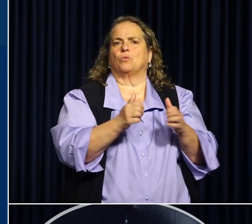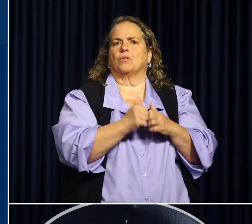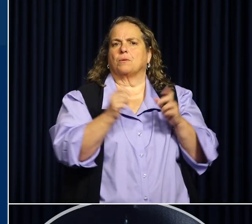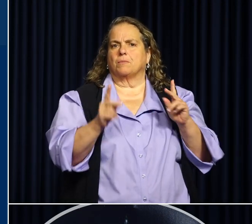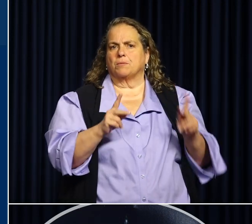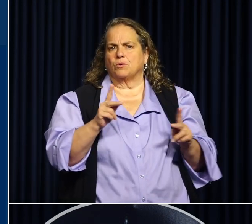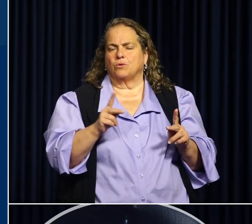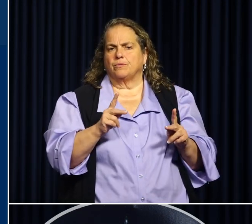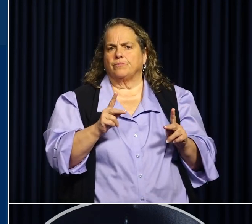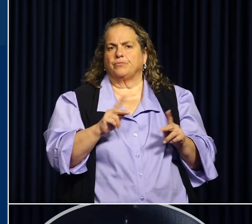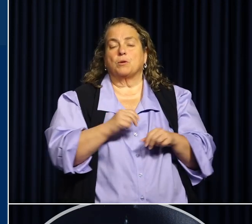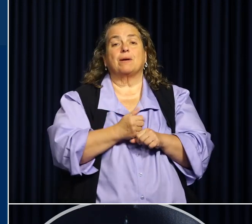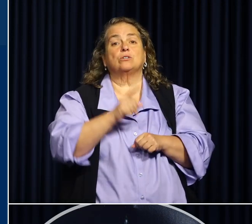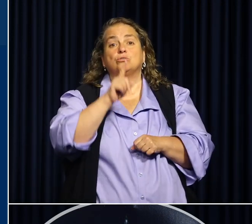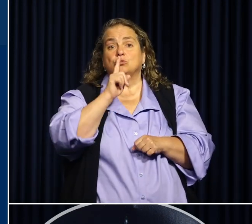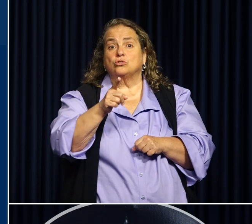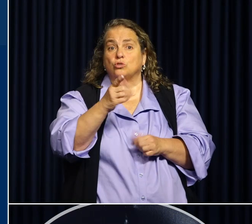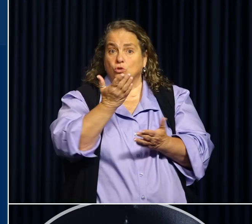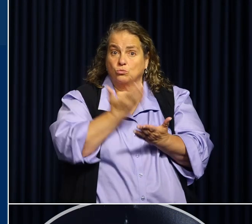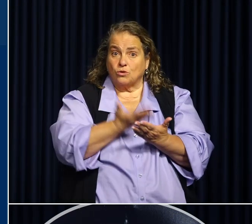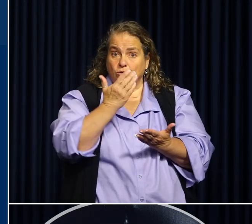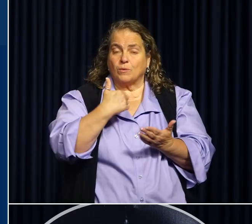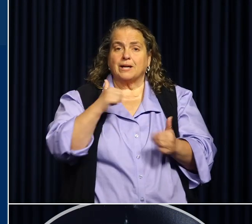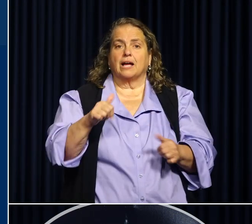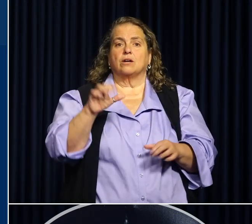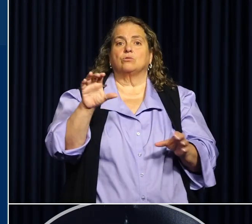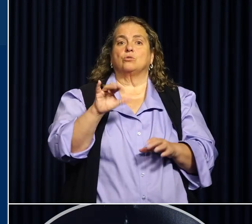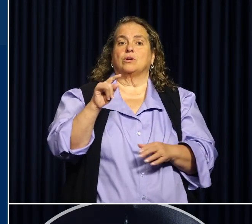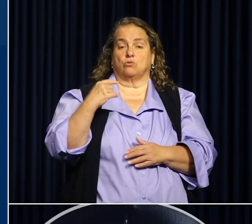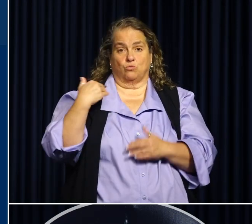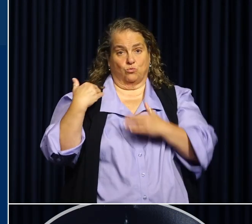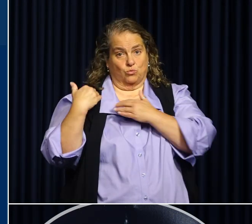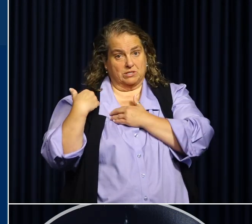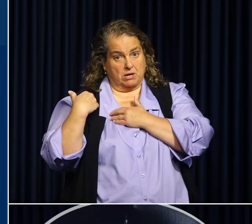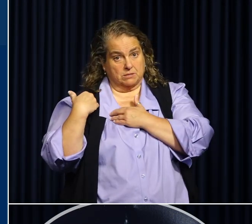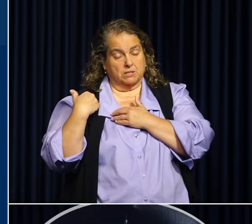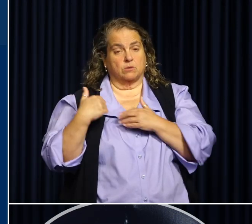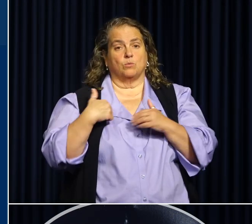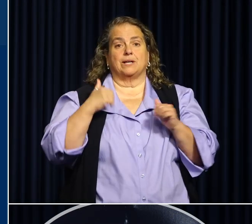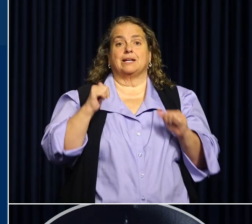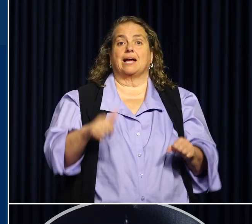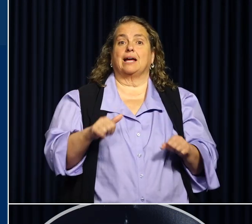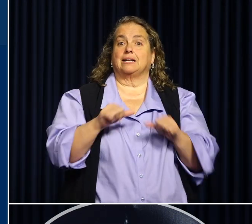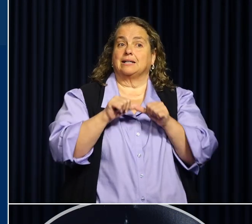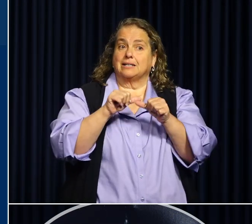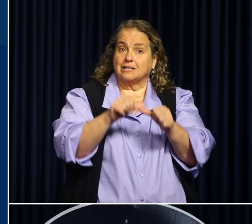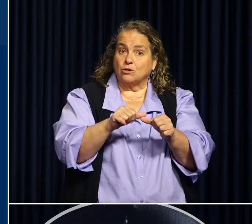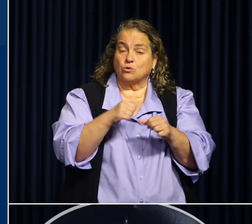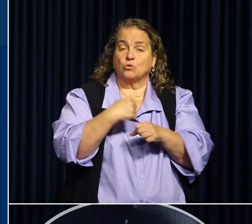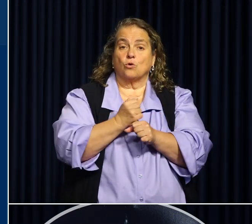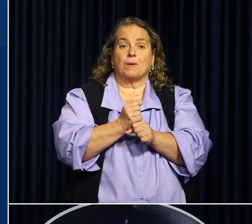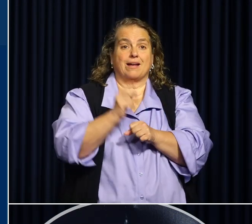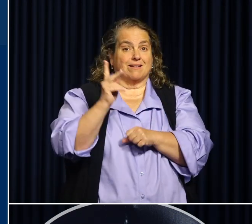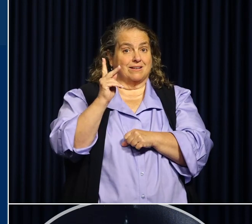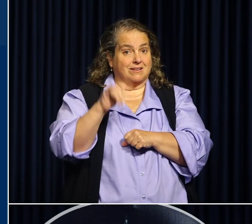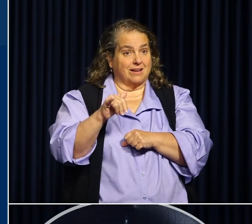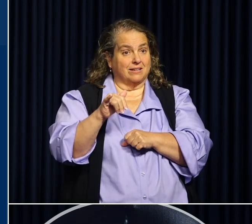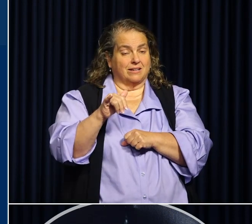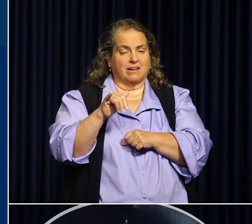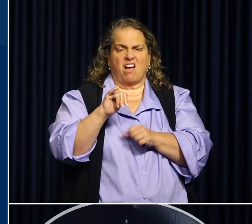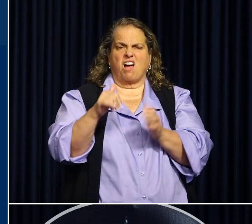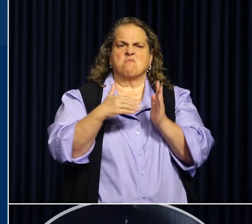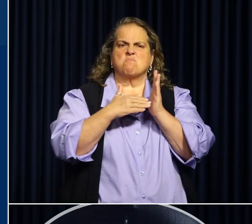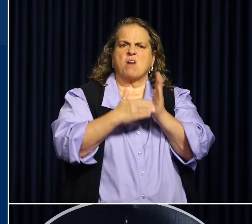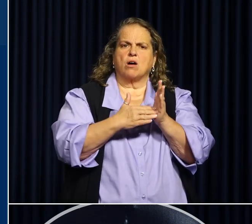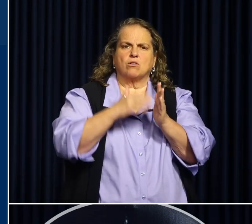folks. Let's make sure that we prove that we can do this responsibly. Let's make sure that we continue making Kentucky, I believe, a model for